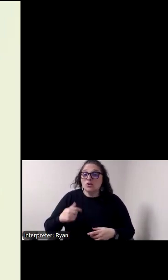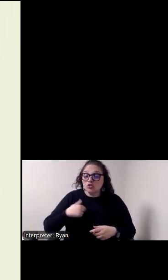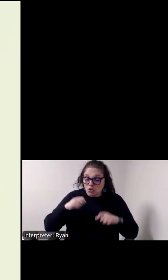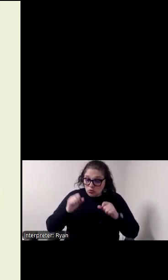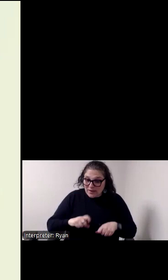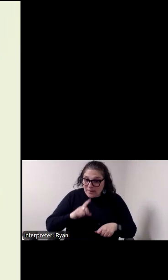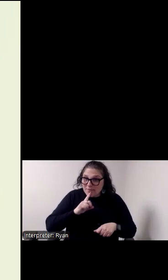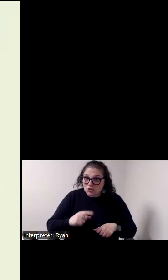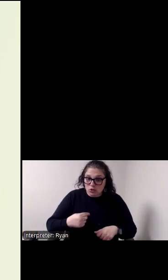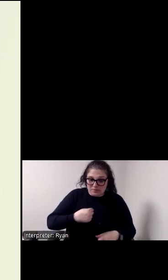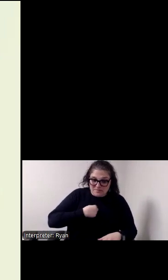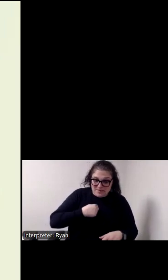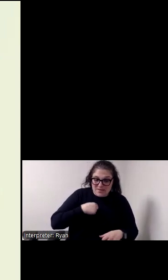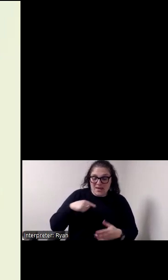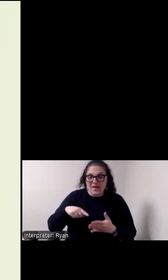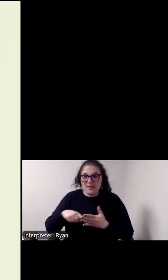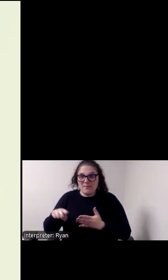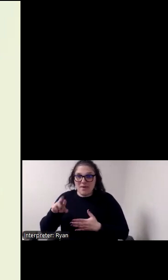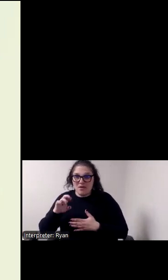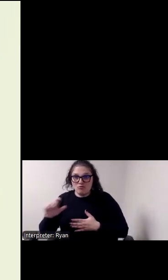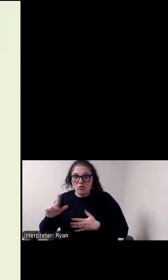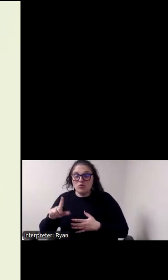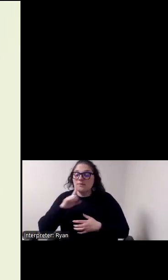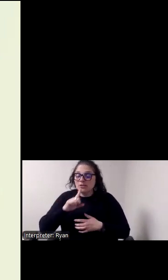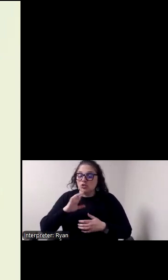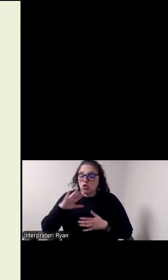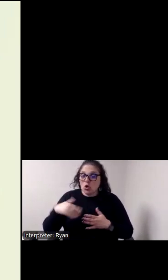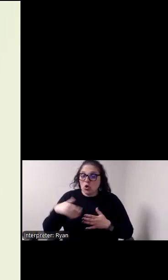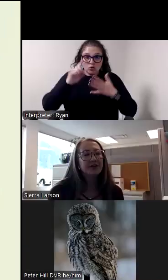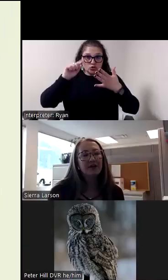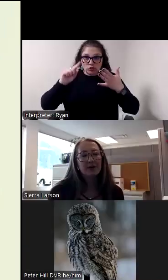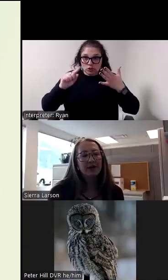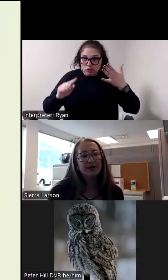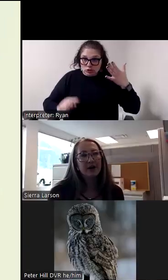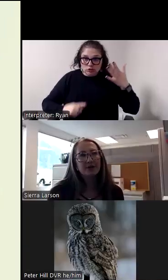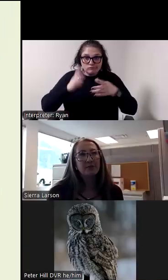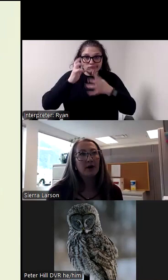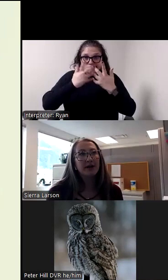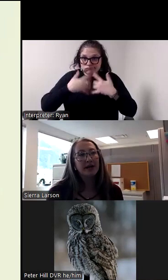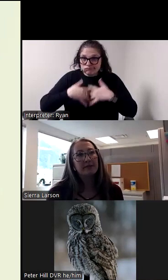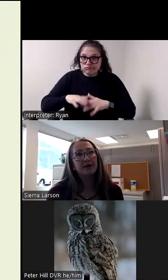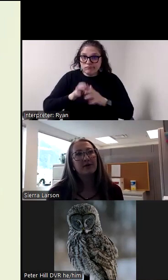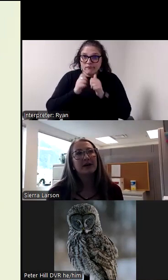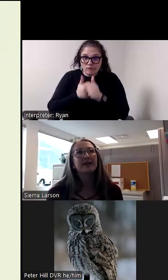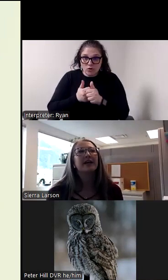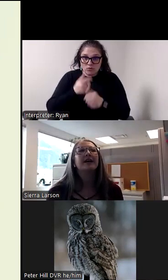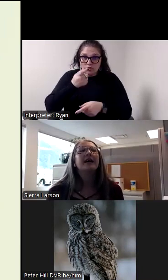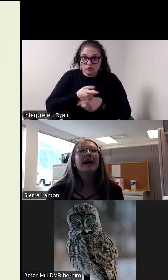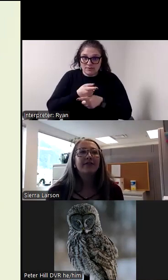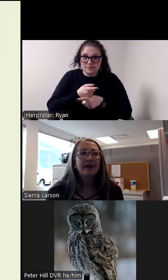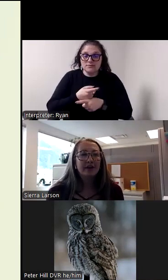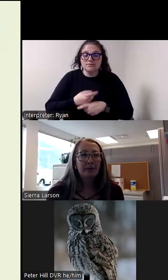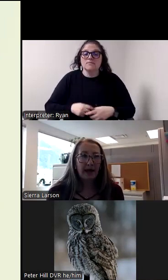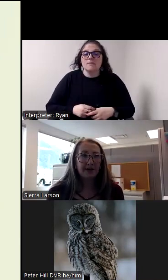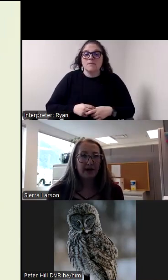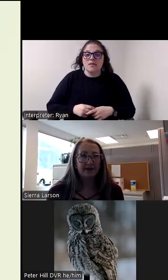sure, not only me, but also payroll can make sure that all the bells and whistles are there and everything is following the contract bargaining agreement correctly